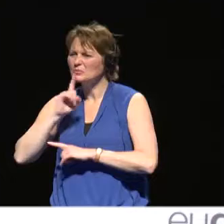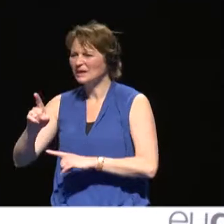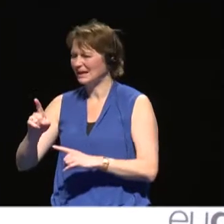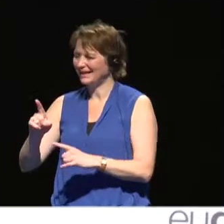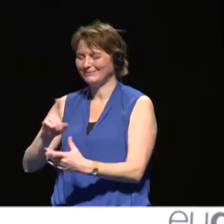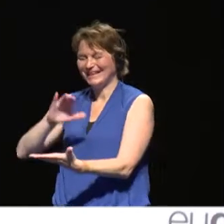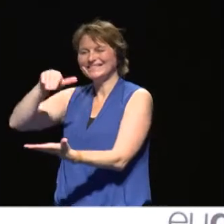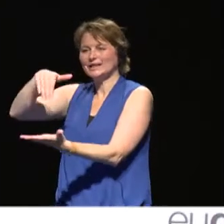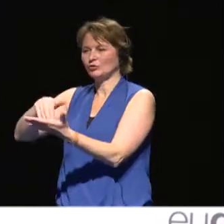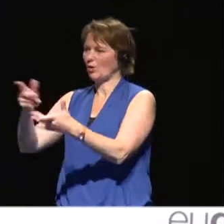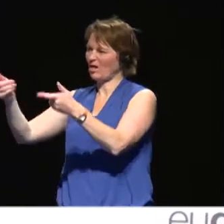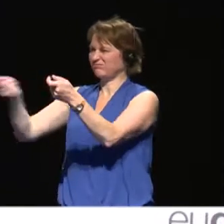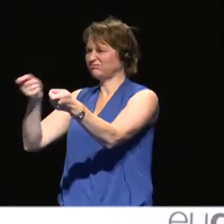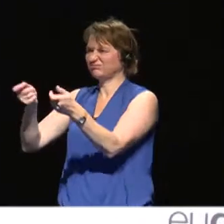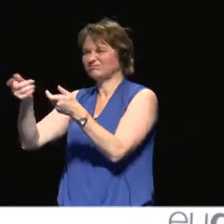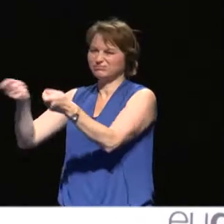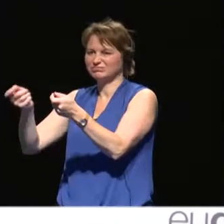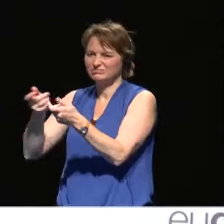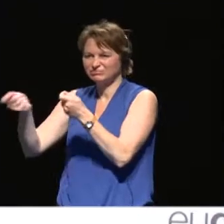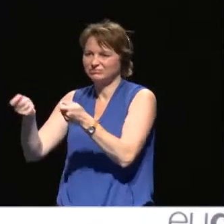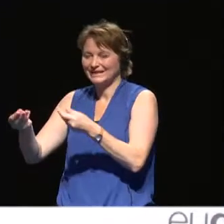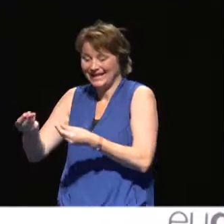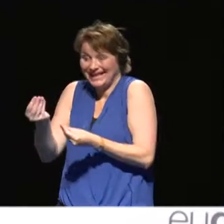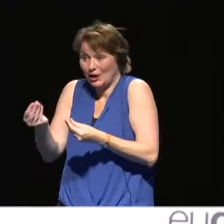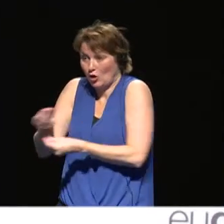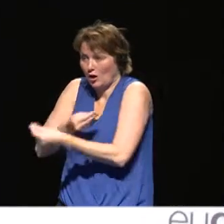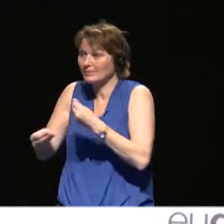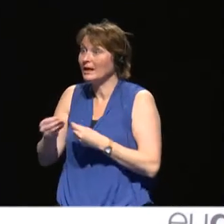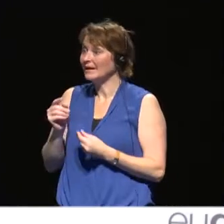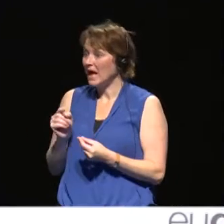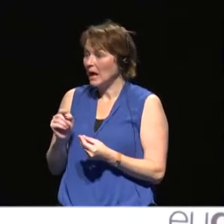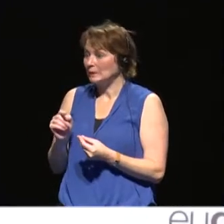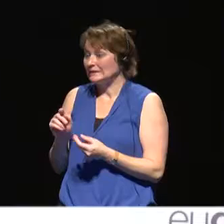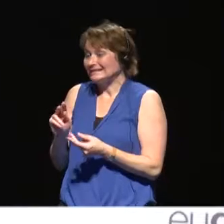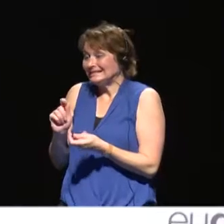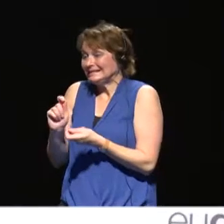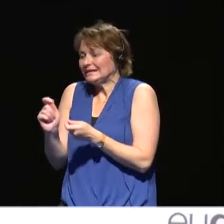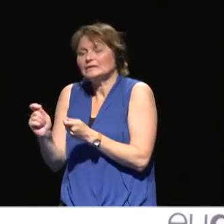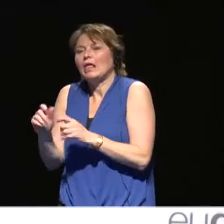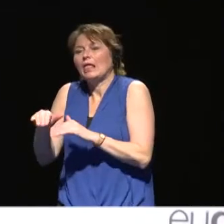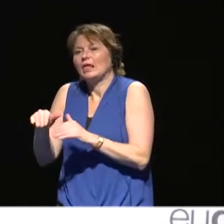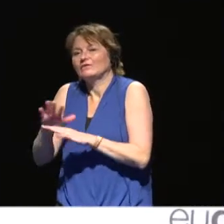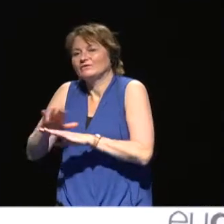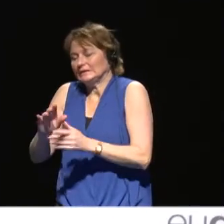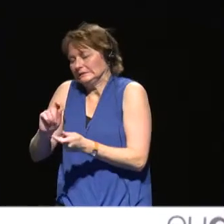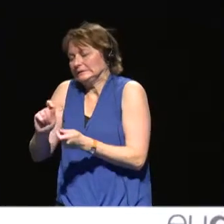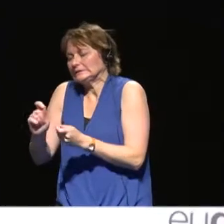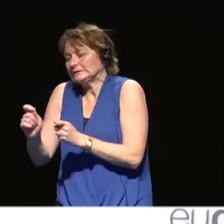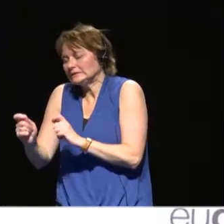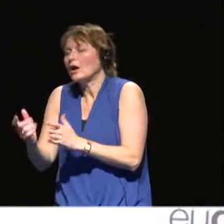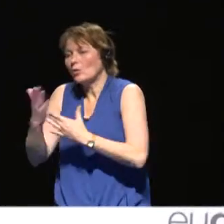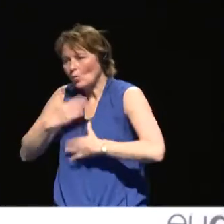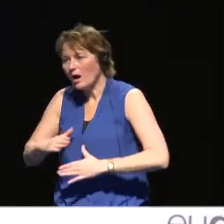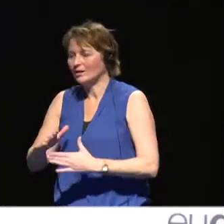economies. They are all the time in the process of transition. The transition there is not over. Part of the transition is, of course,